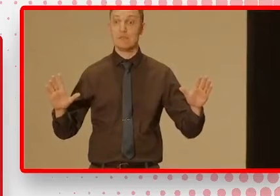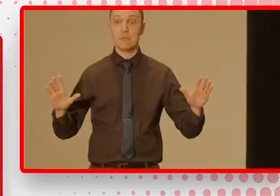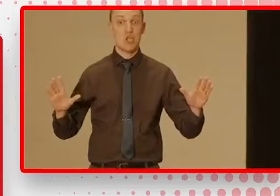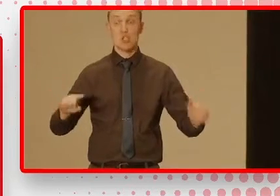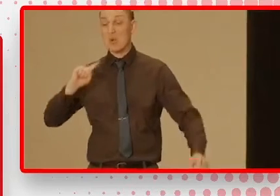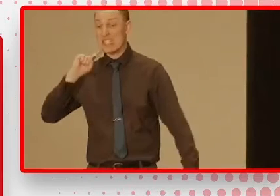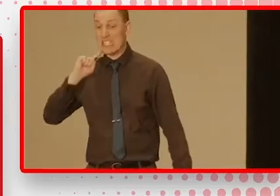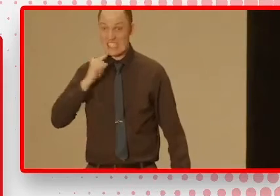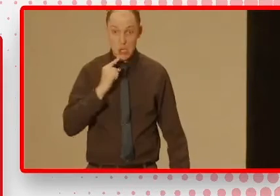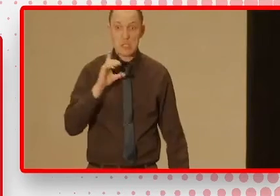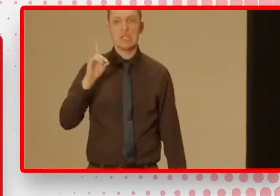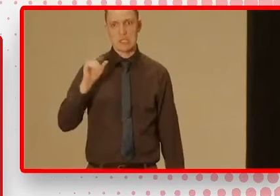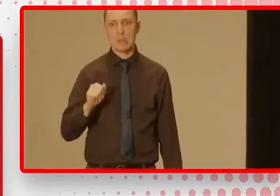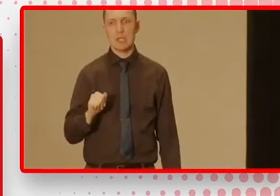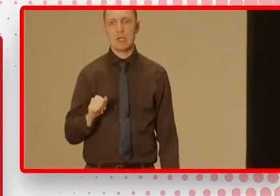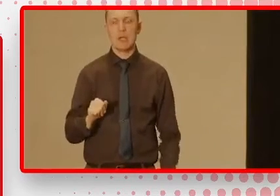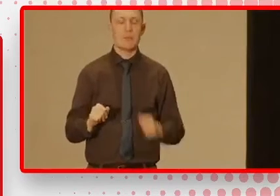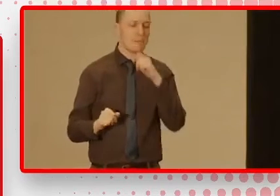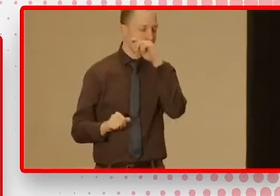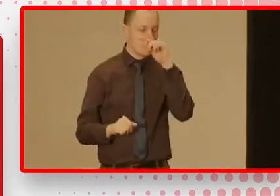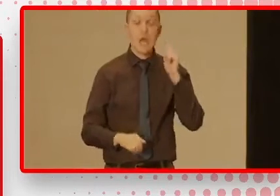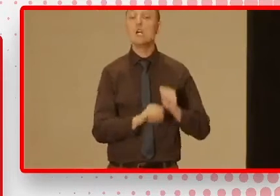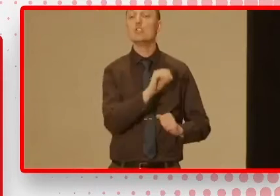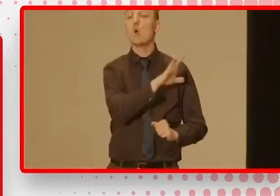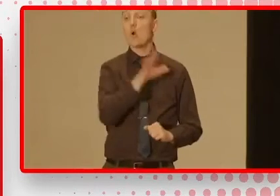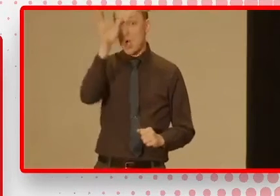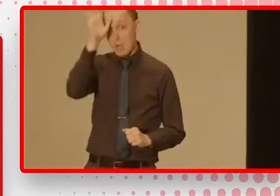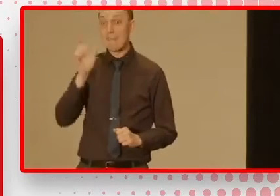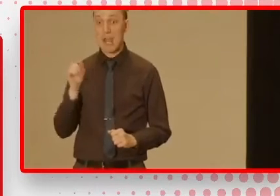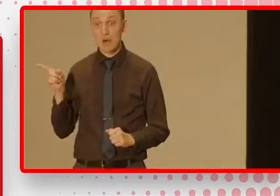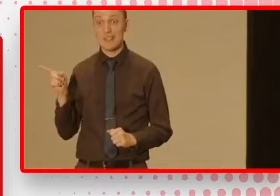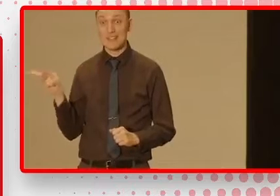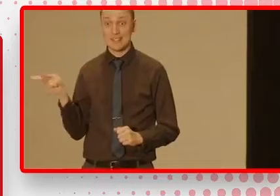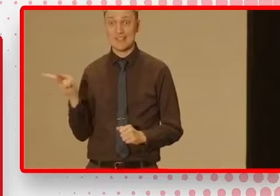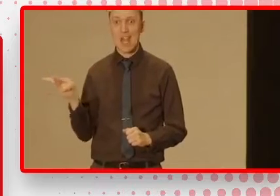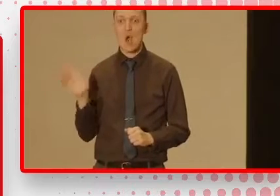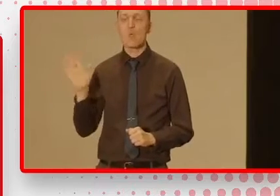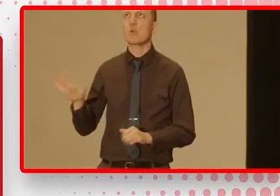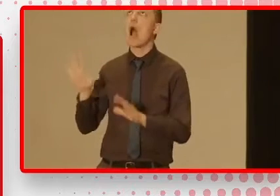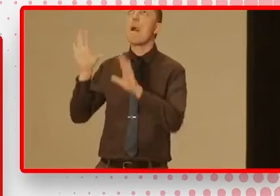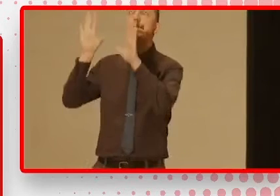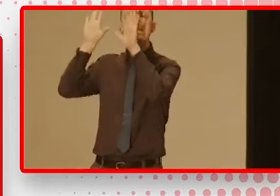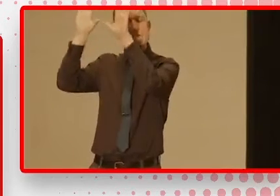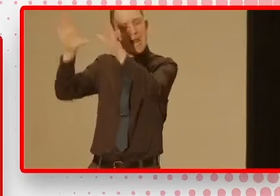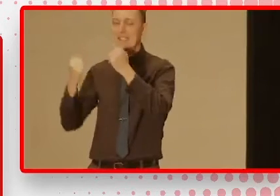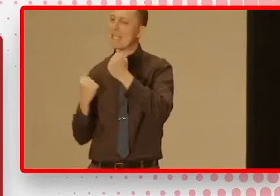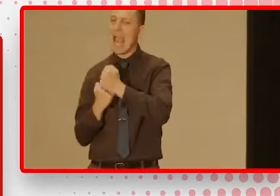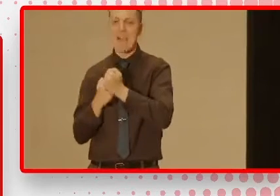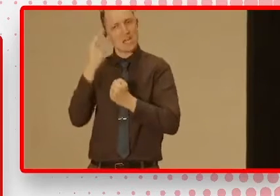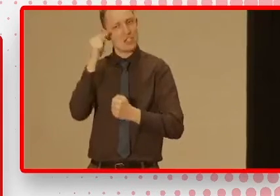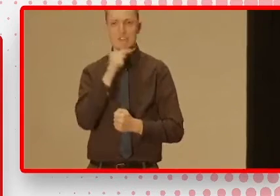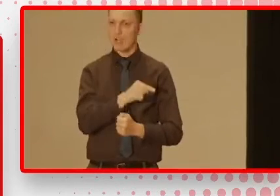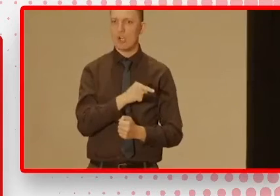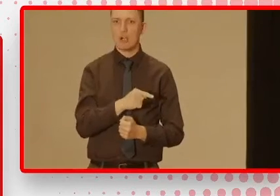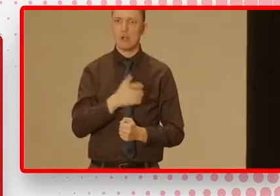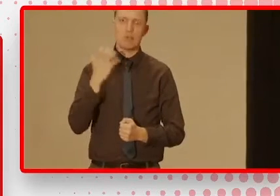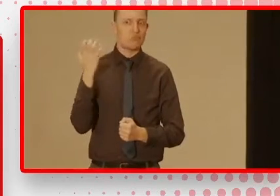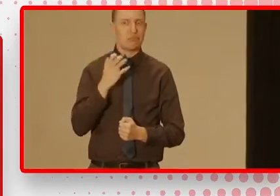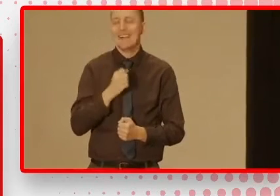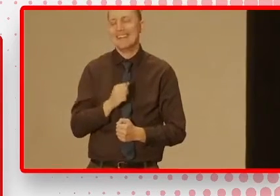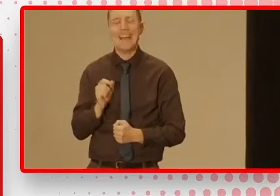started meeting with the parents, which by the way were the most amazing advocates for her ever, they scared